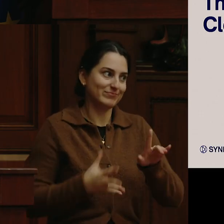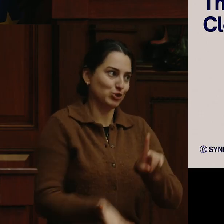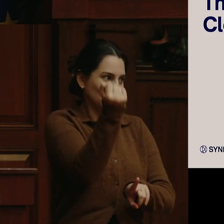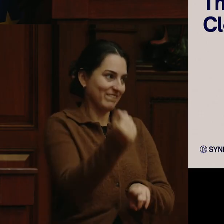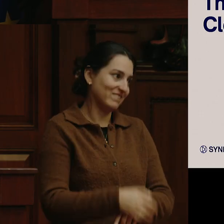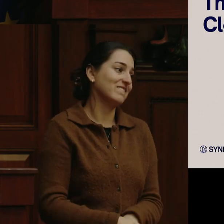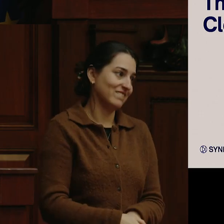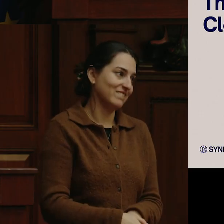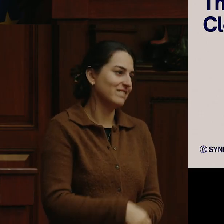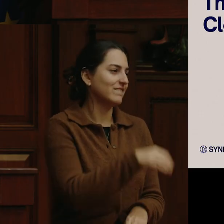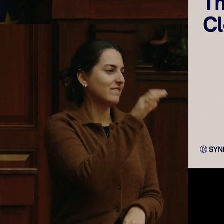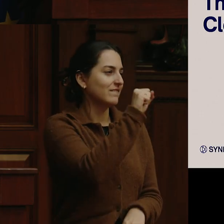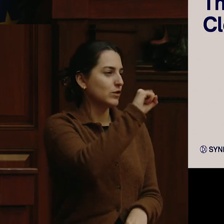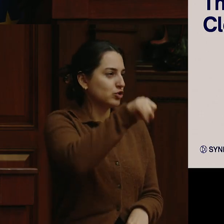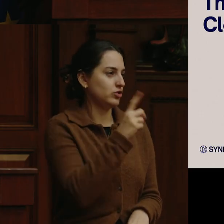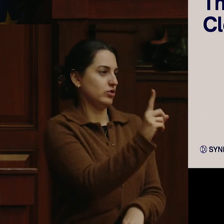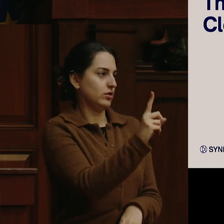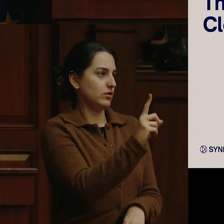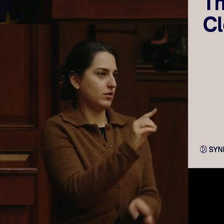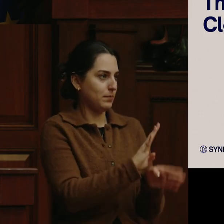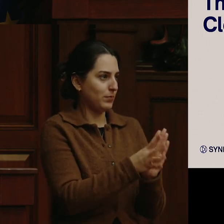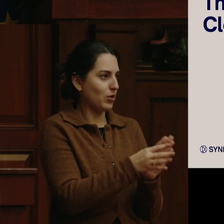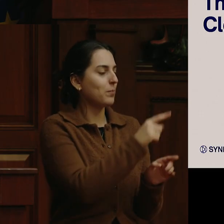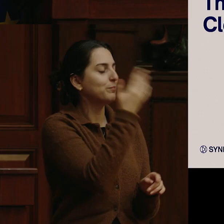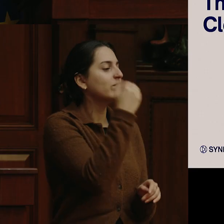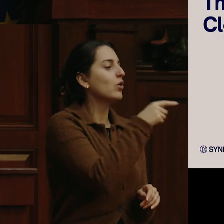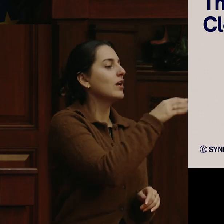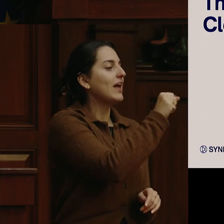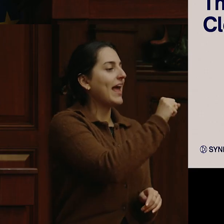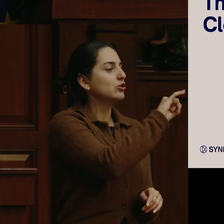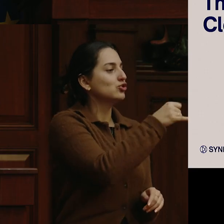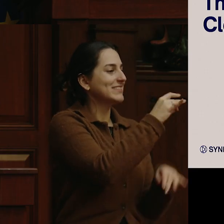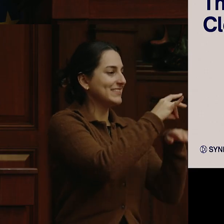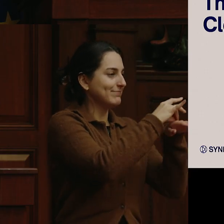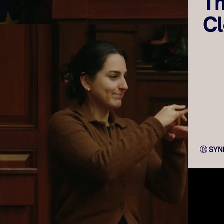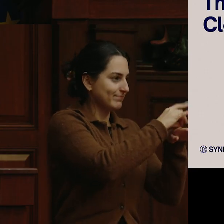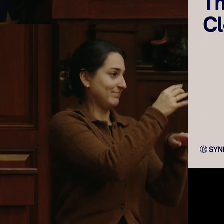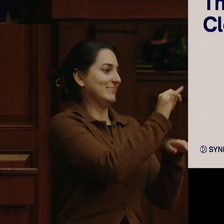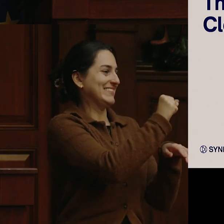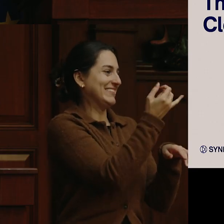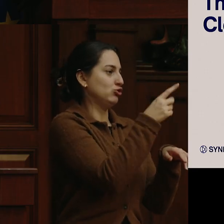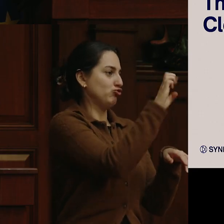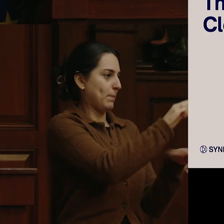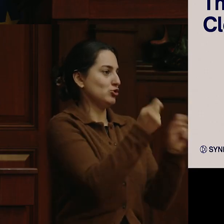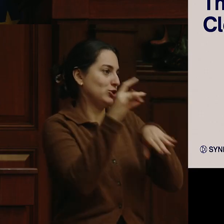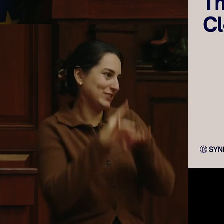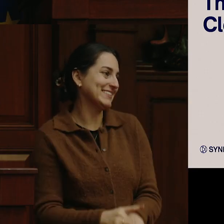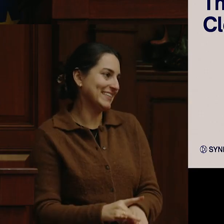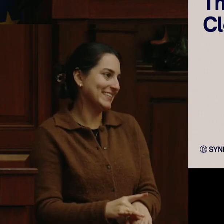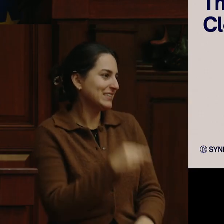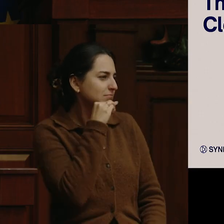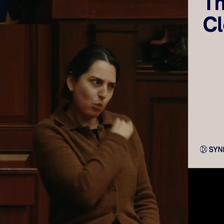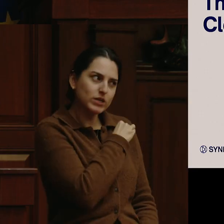reached. Sjögren's syndrome became Sjögren's disease. And this really matters. It